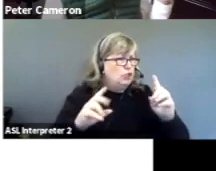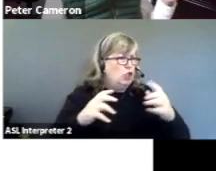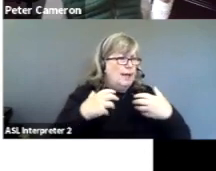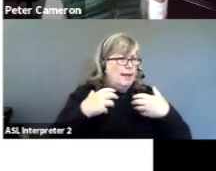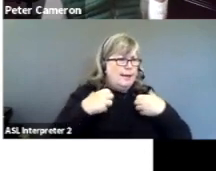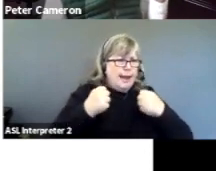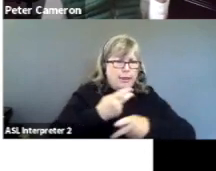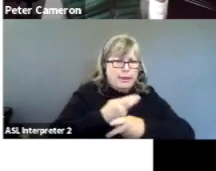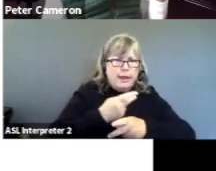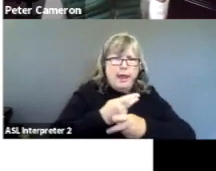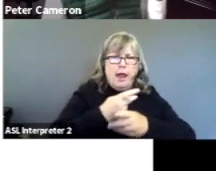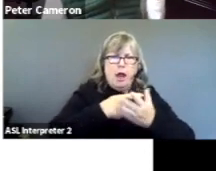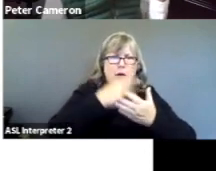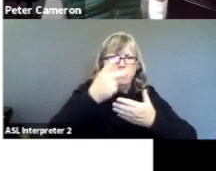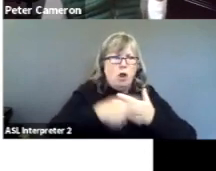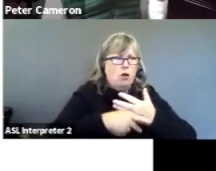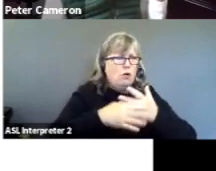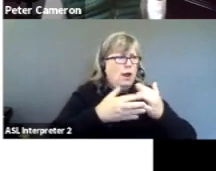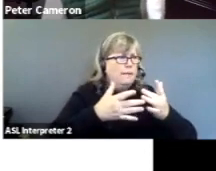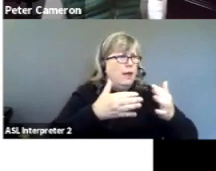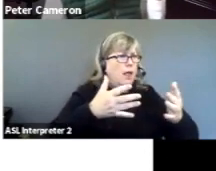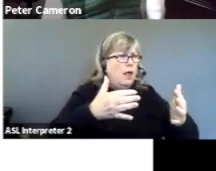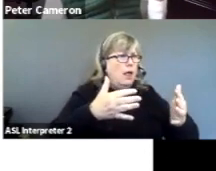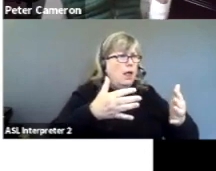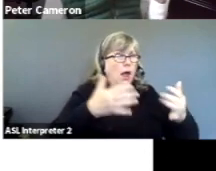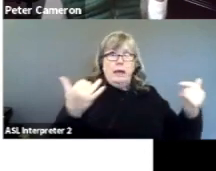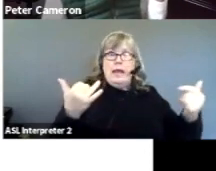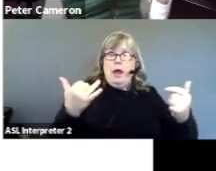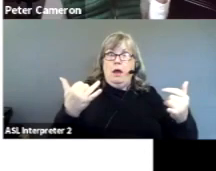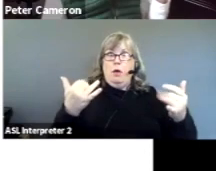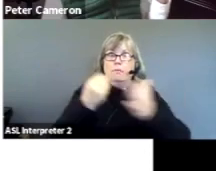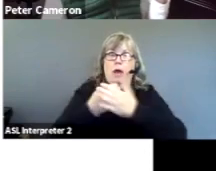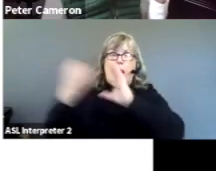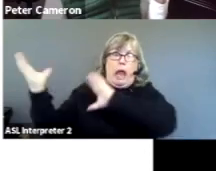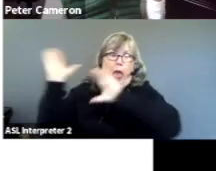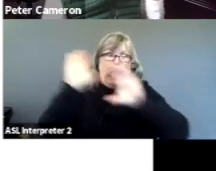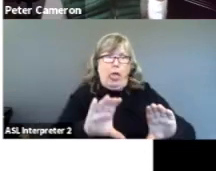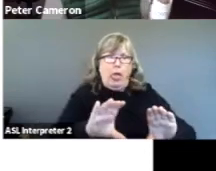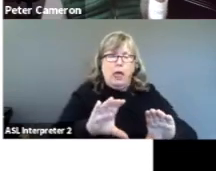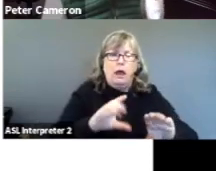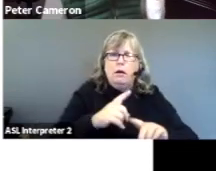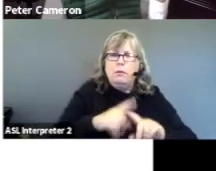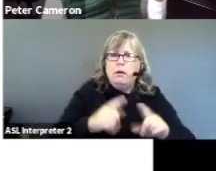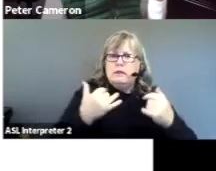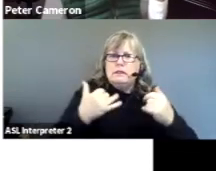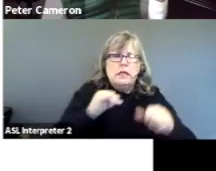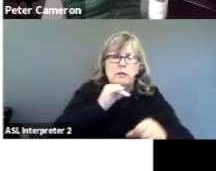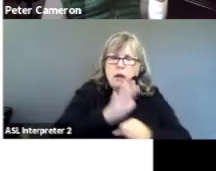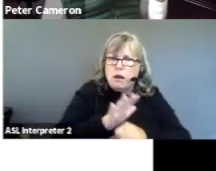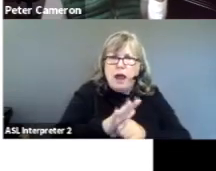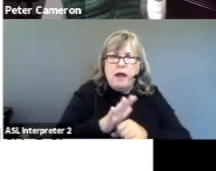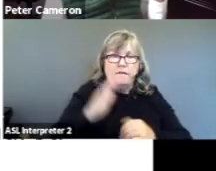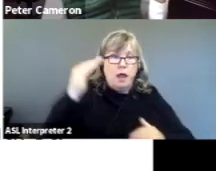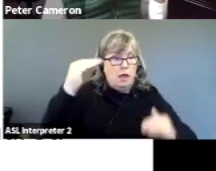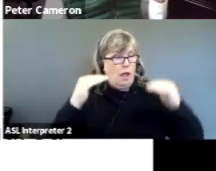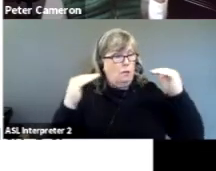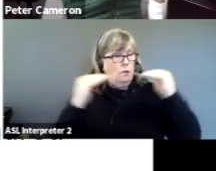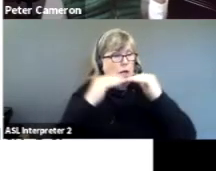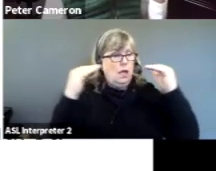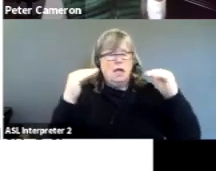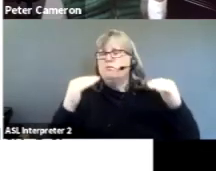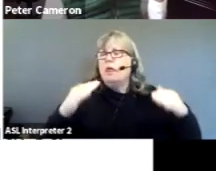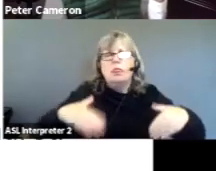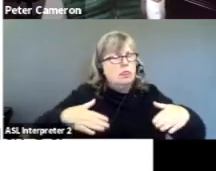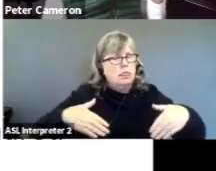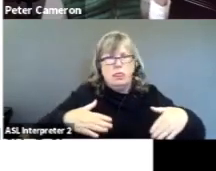programs. But all of a sudden with COVID, now there is, but still not enough. And the equity is still not there.